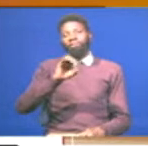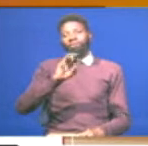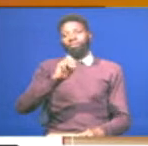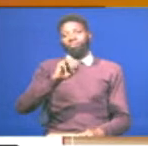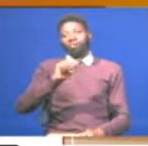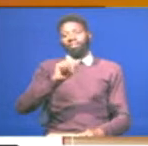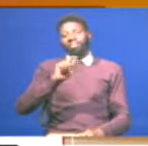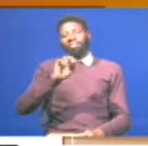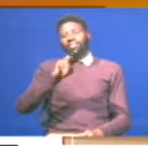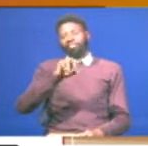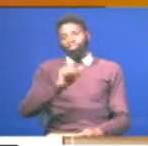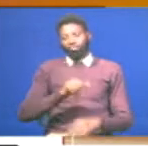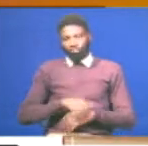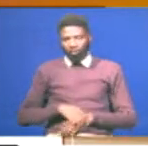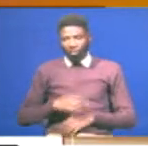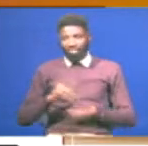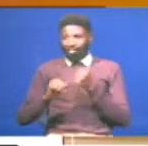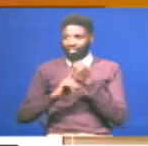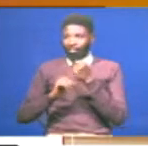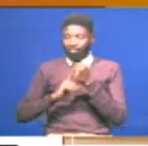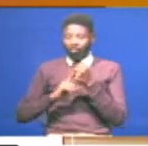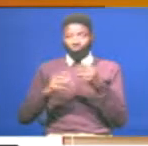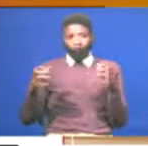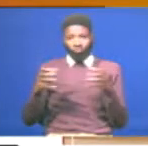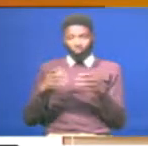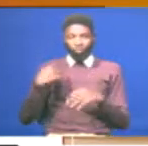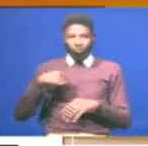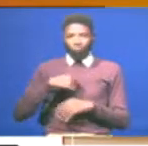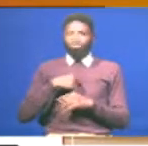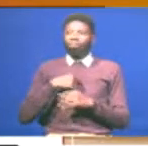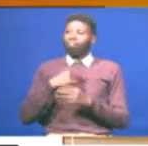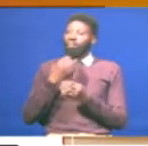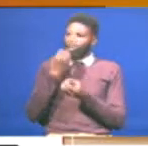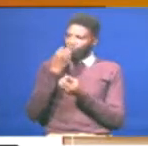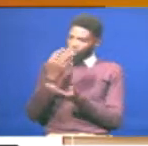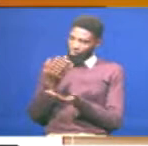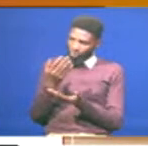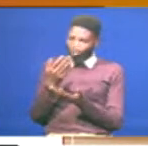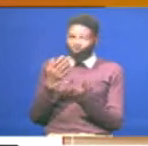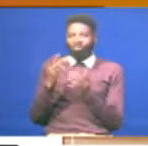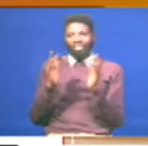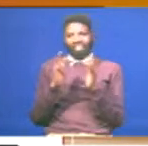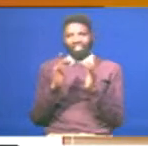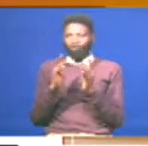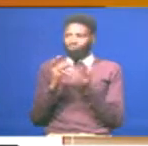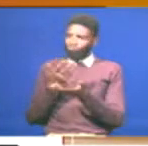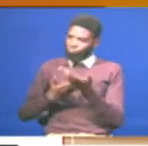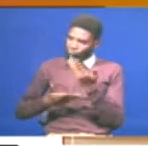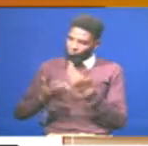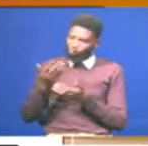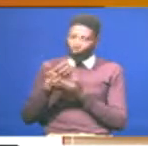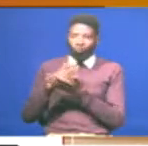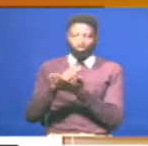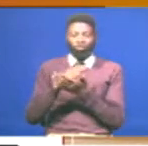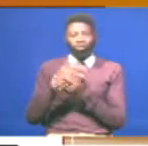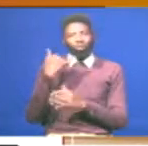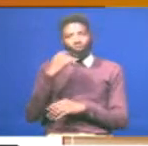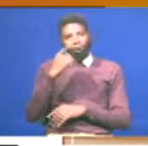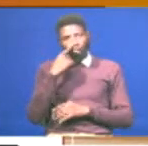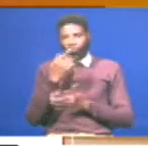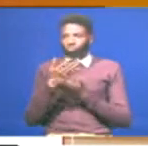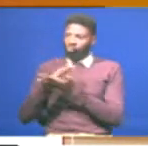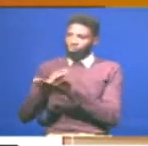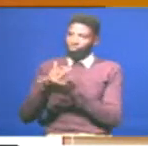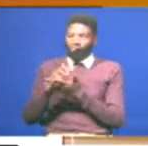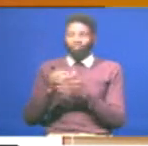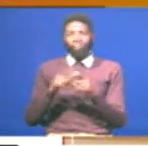informaticians. So we started exchanging information on the internet. When somebody calls home, you share. That gave birth, fast forward, to